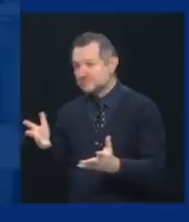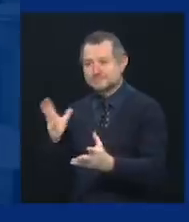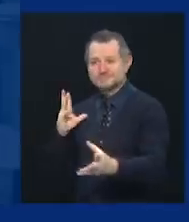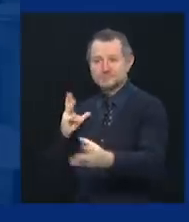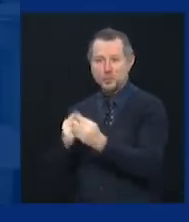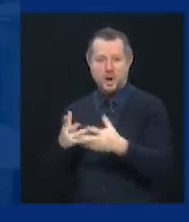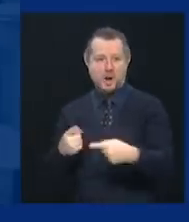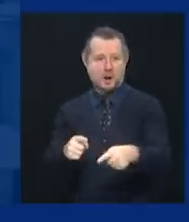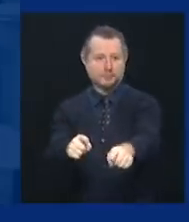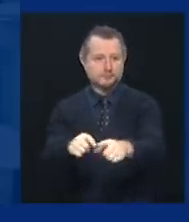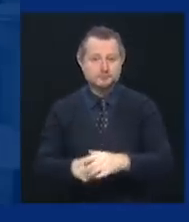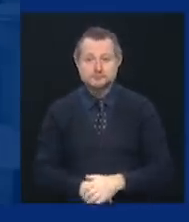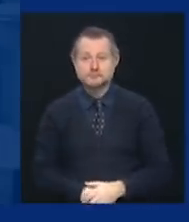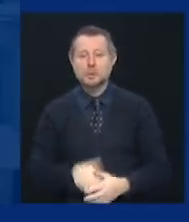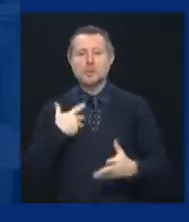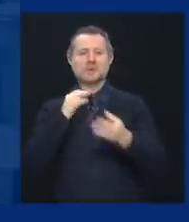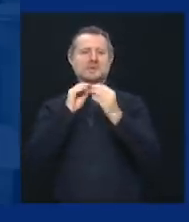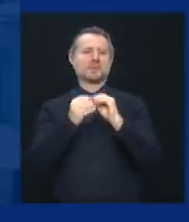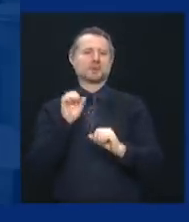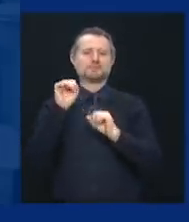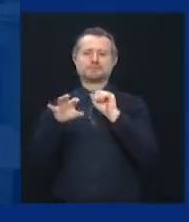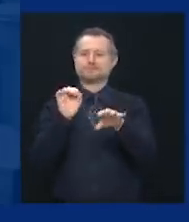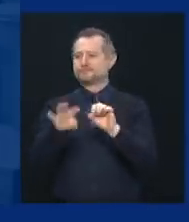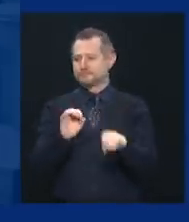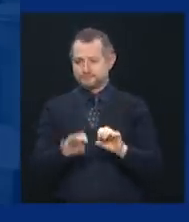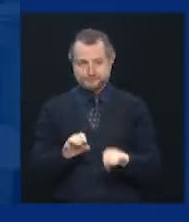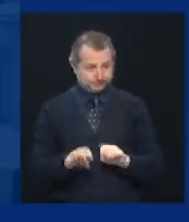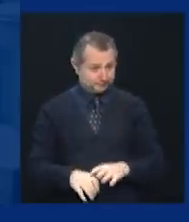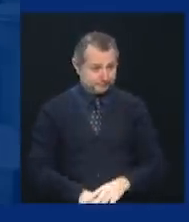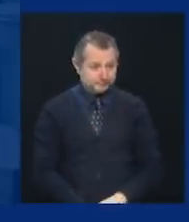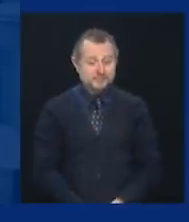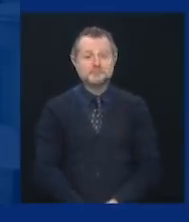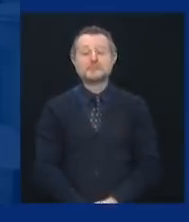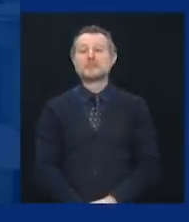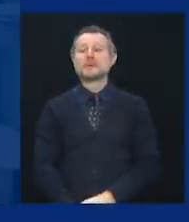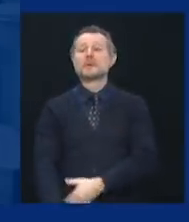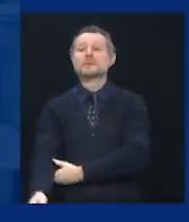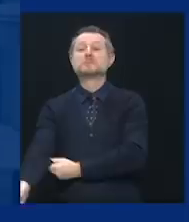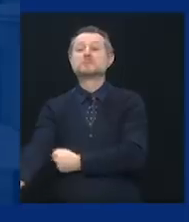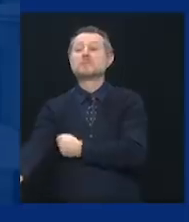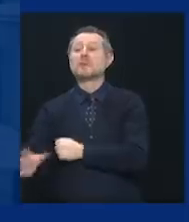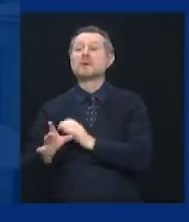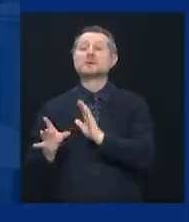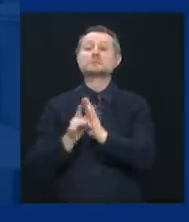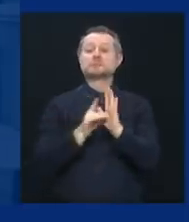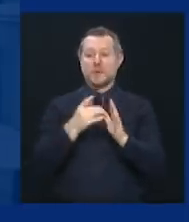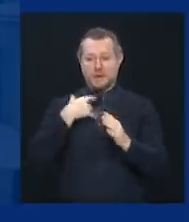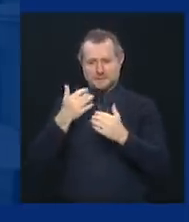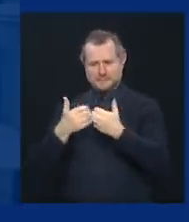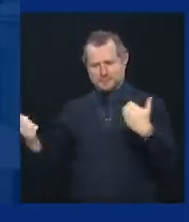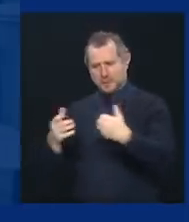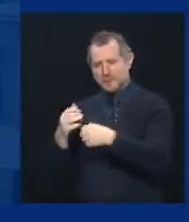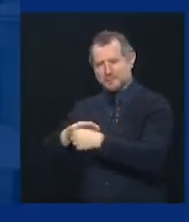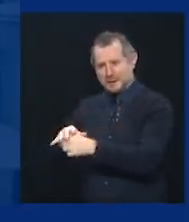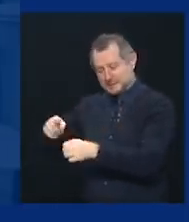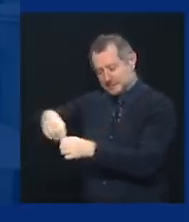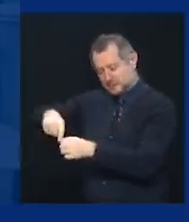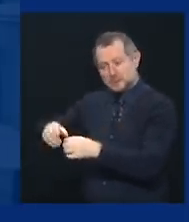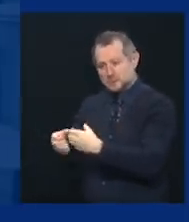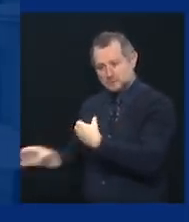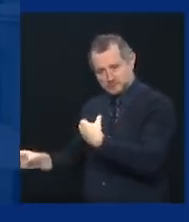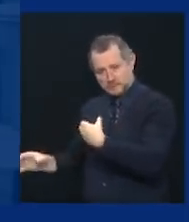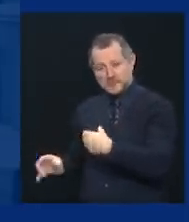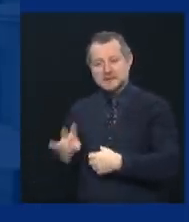This is where we are today on the numbers. The positivity without the microclusters, 7.7